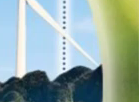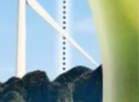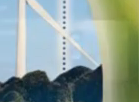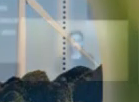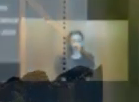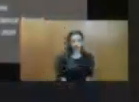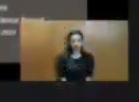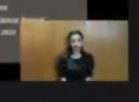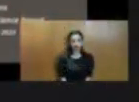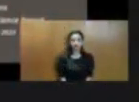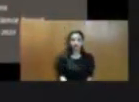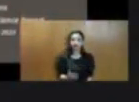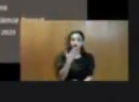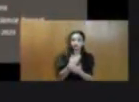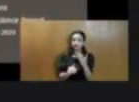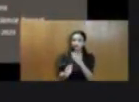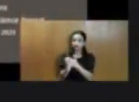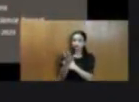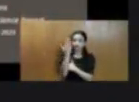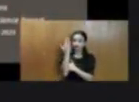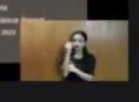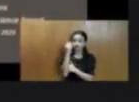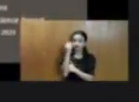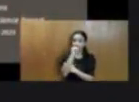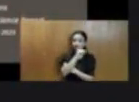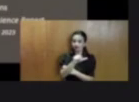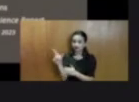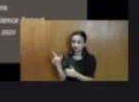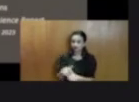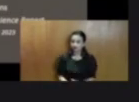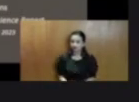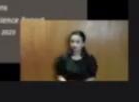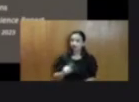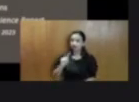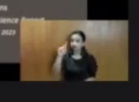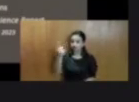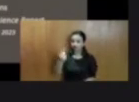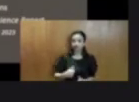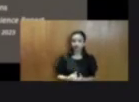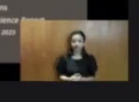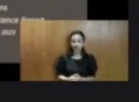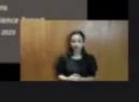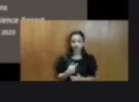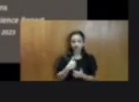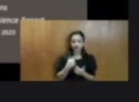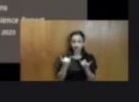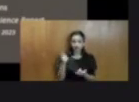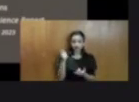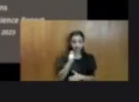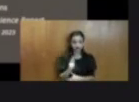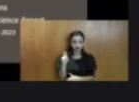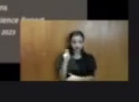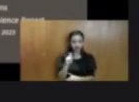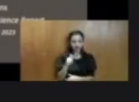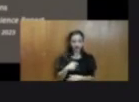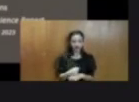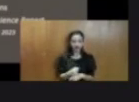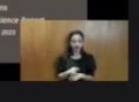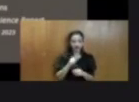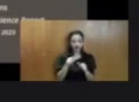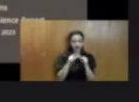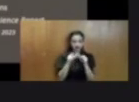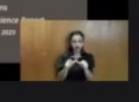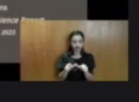Well, good morning, everybody. It's an honour to be speaking to you today about trends in the ongoing